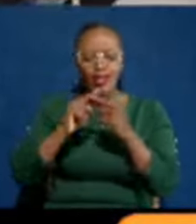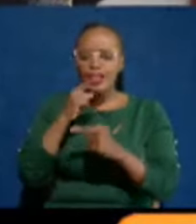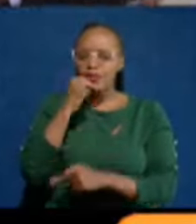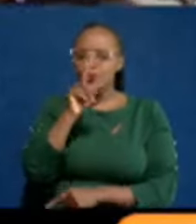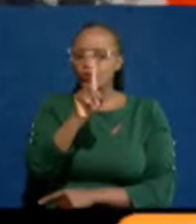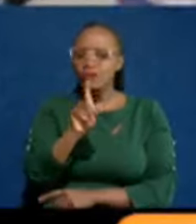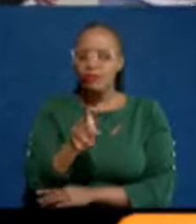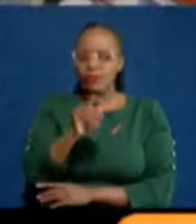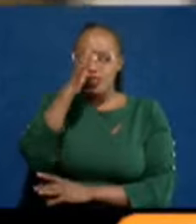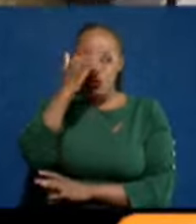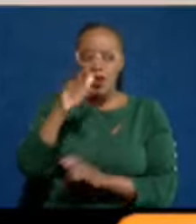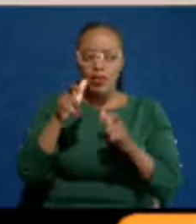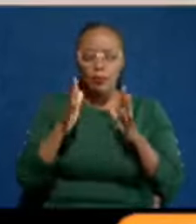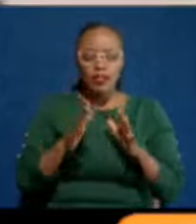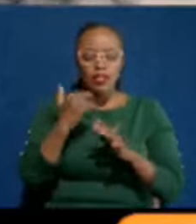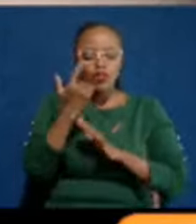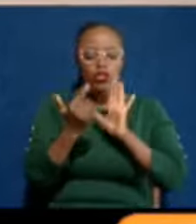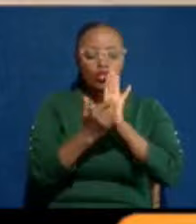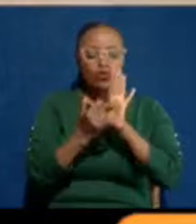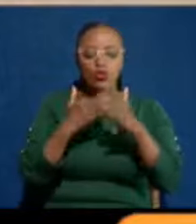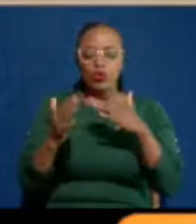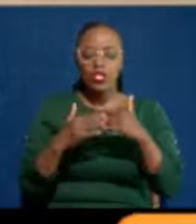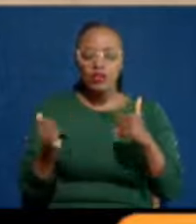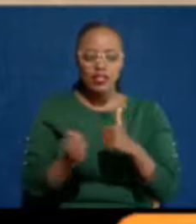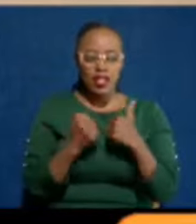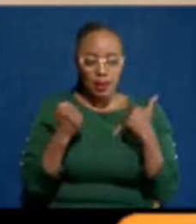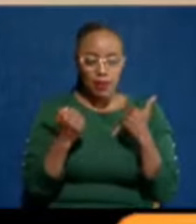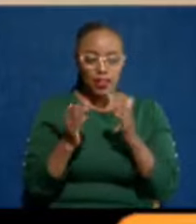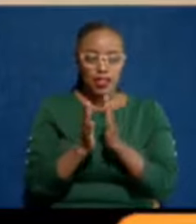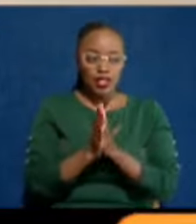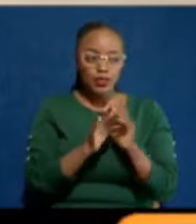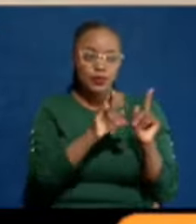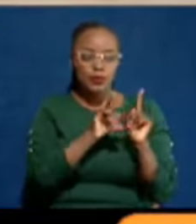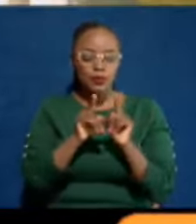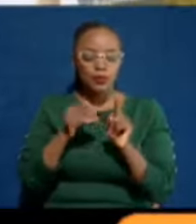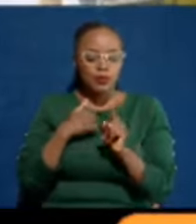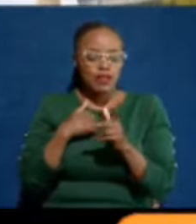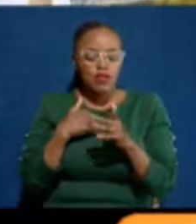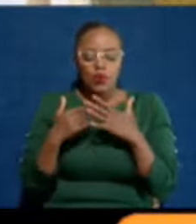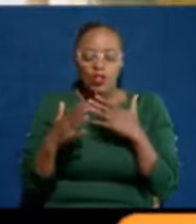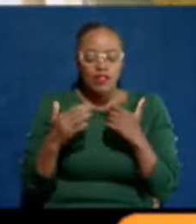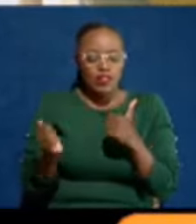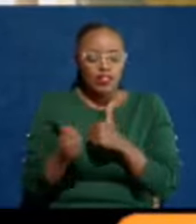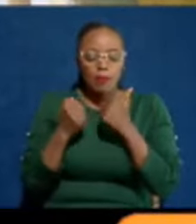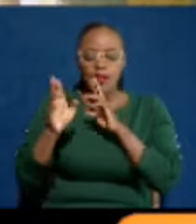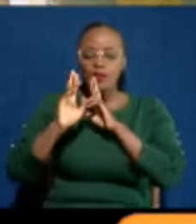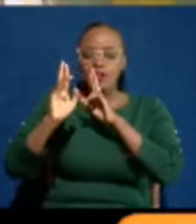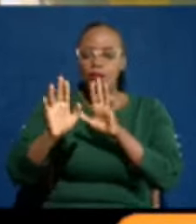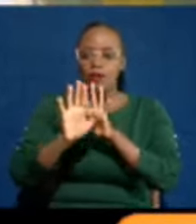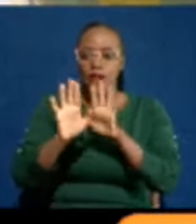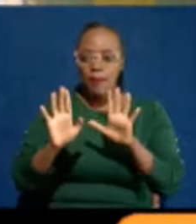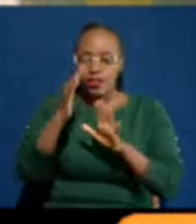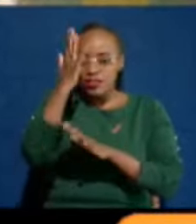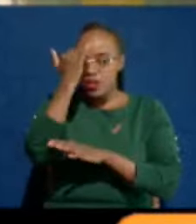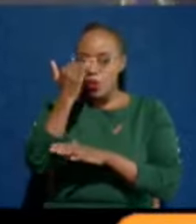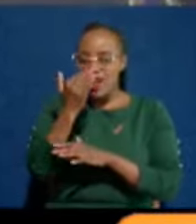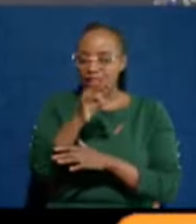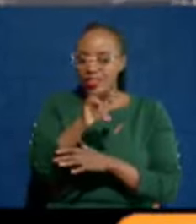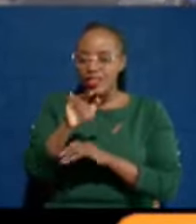because the journalists are just there to capture the events, to record what is going on, to report, because we owe it to